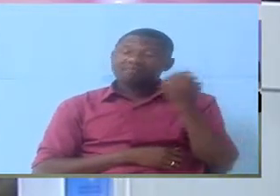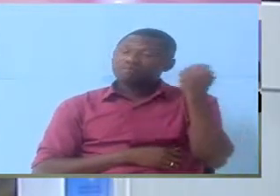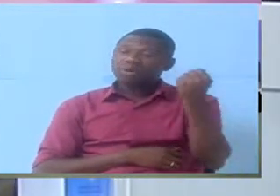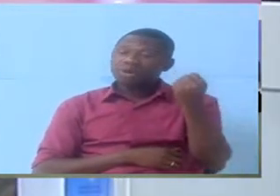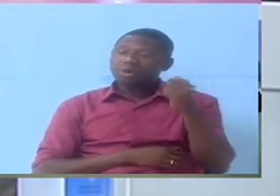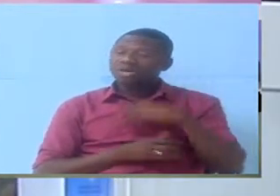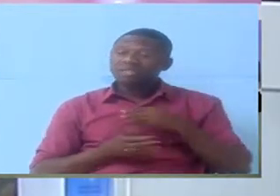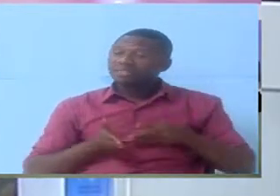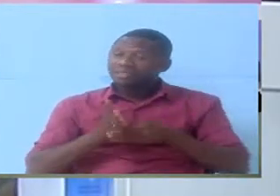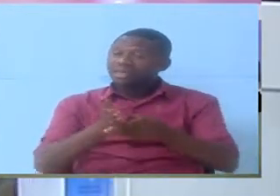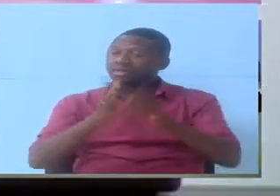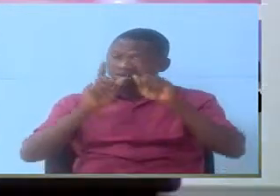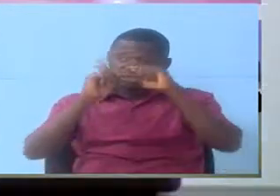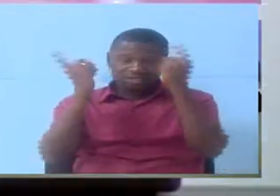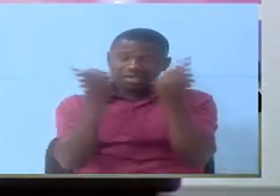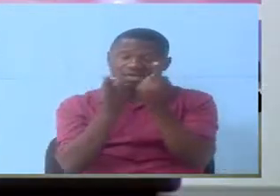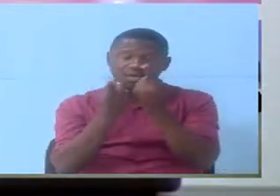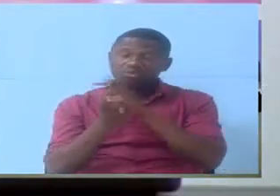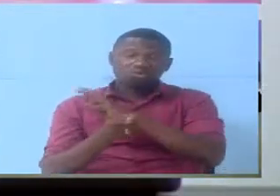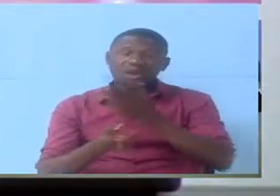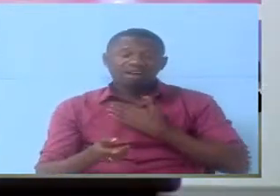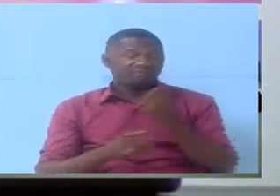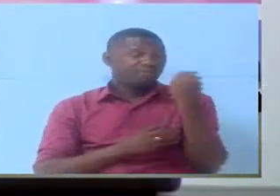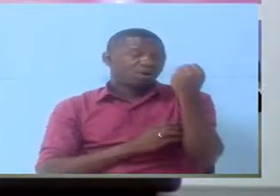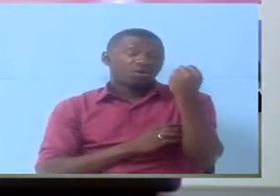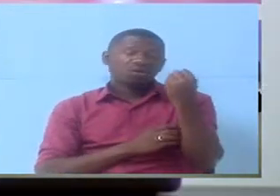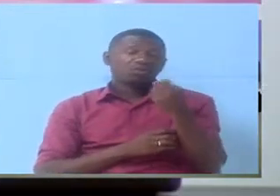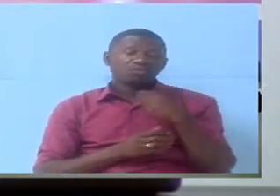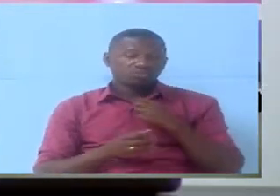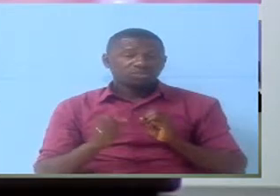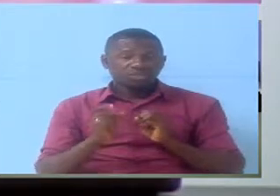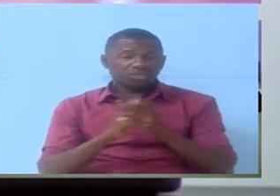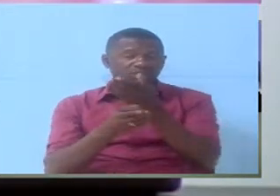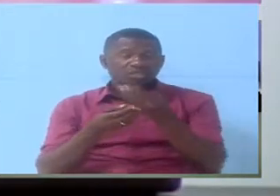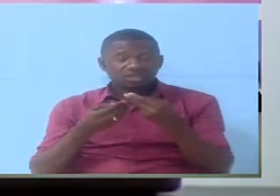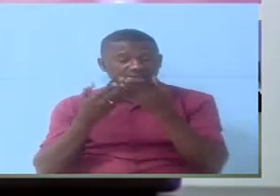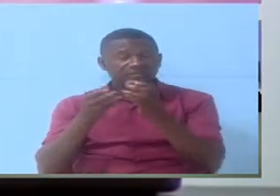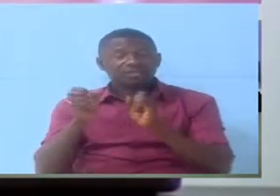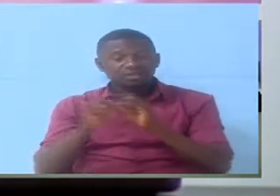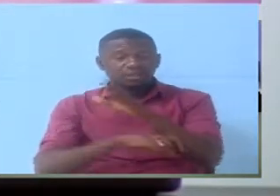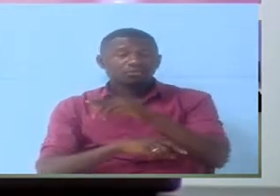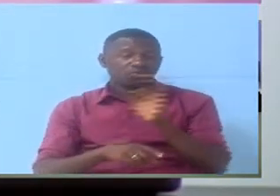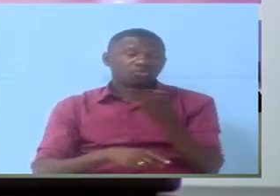my opinion. Nina muntela jero oti. From all you know, you had your ear on the ground.